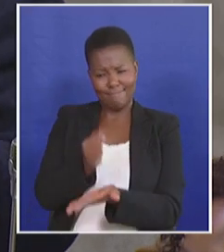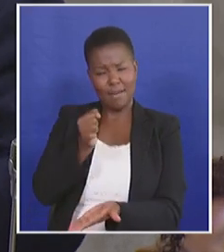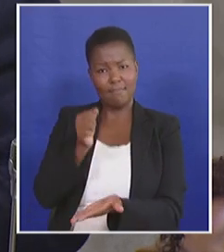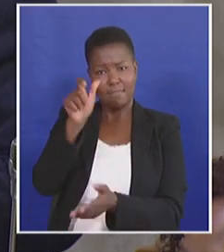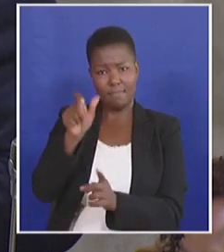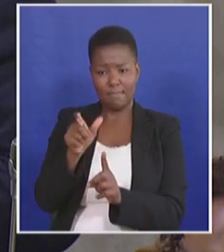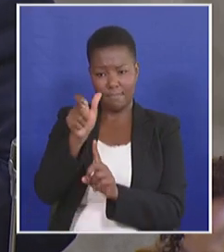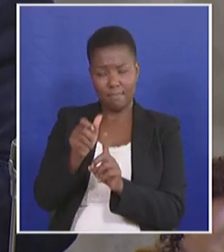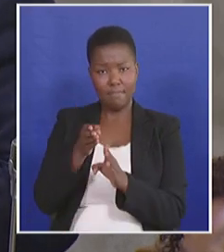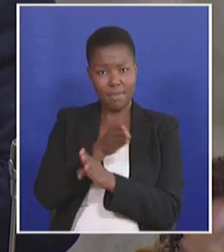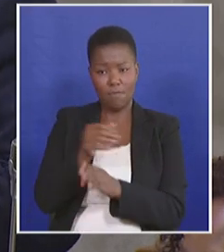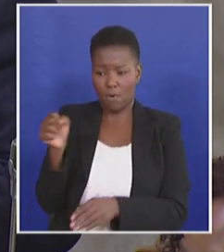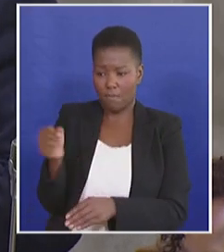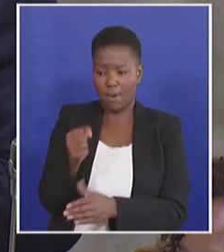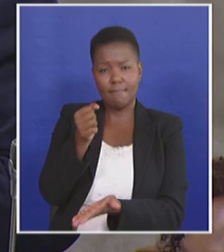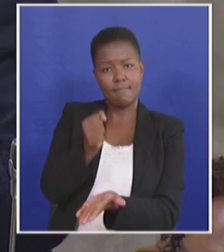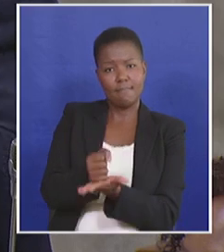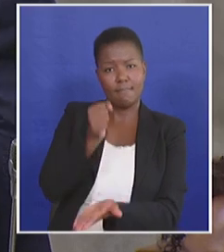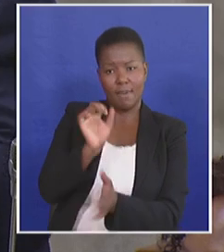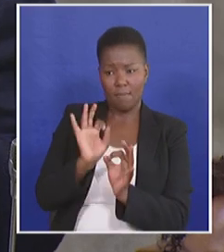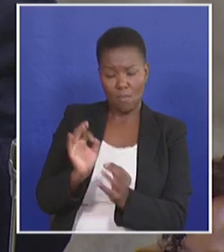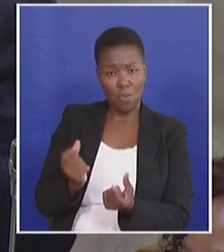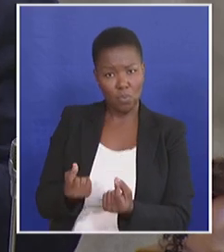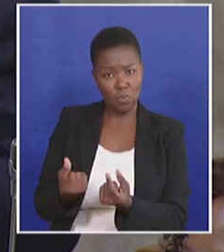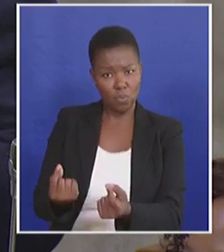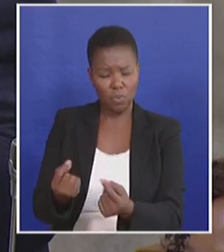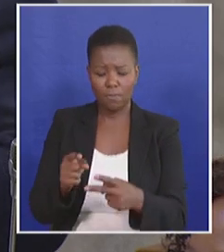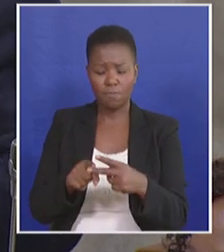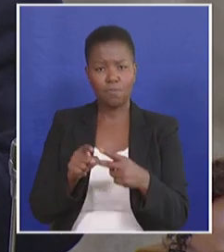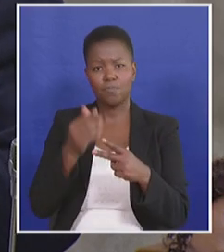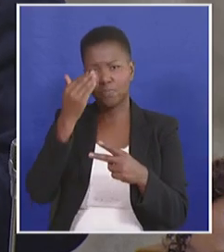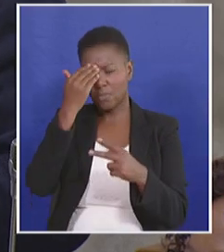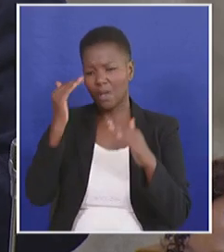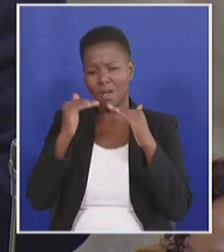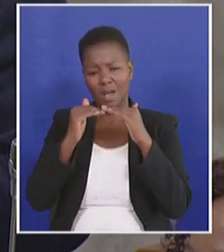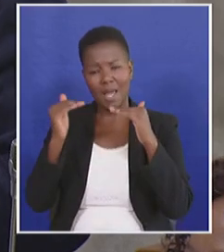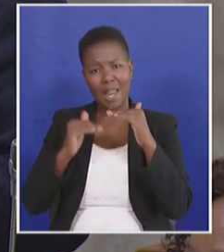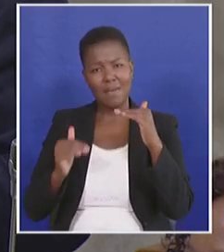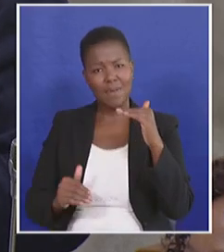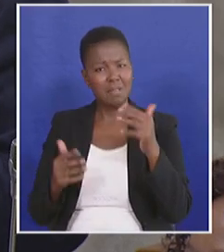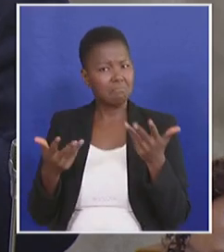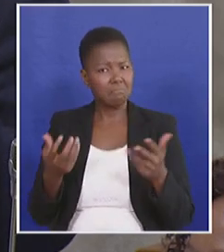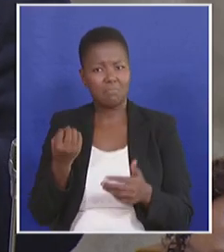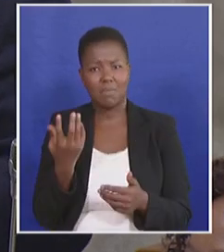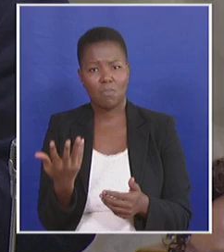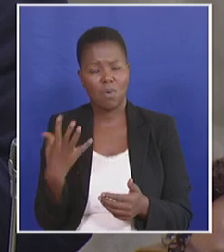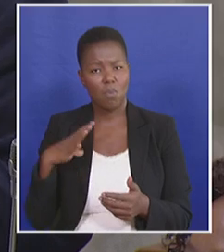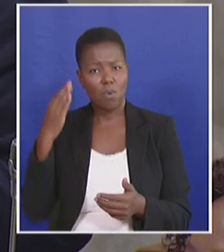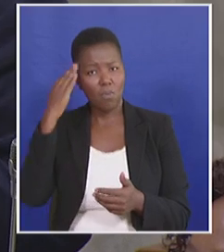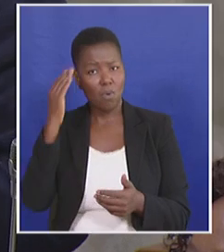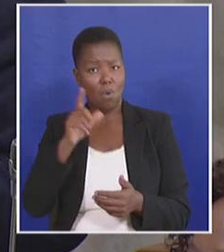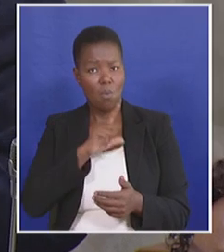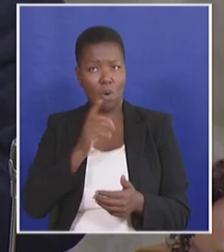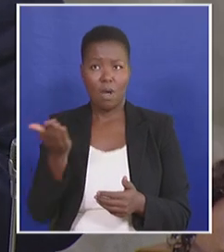not, leaving out the others, and up to what level? Because, it happened in the past, and, obviously I'm not